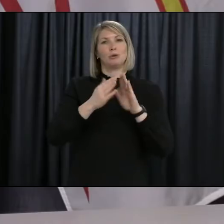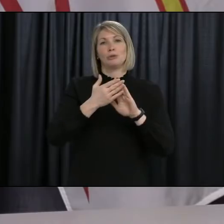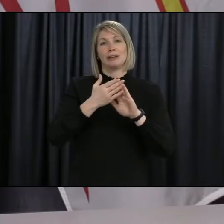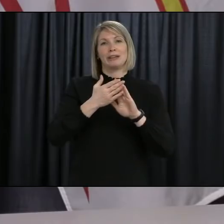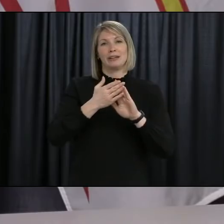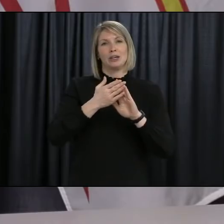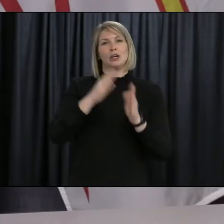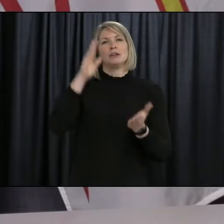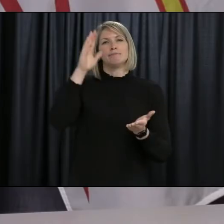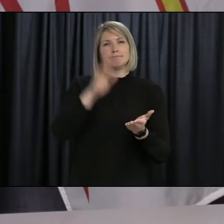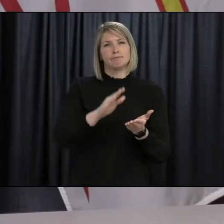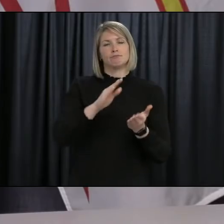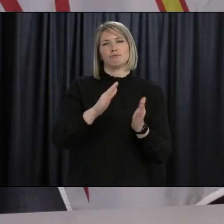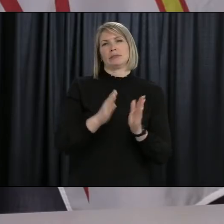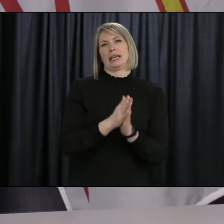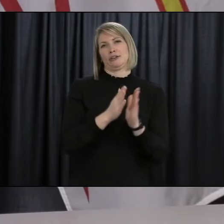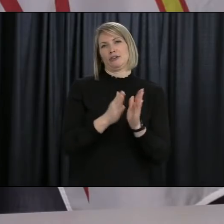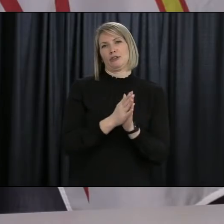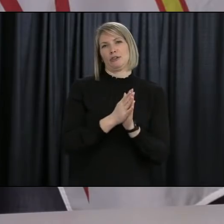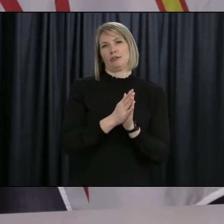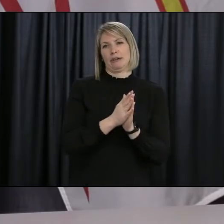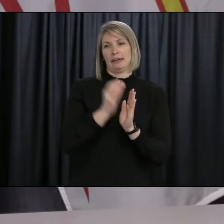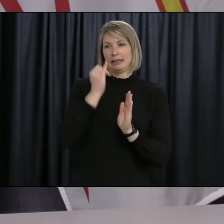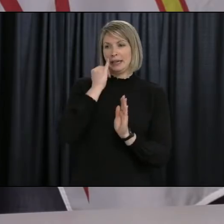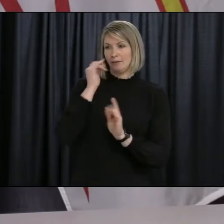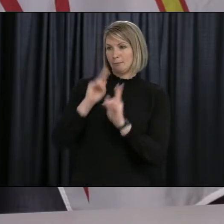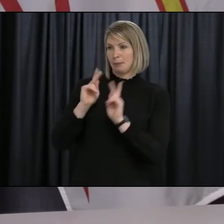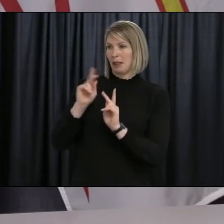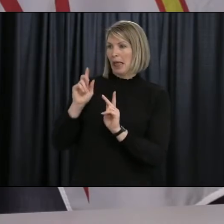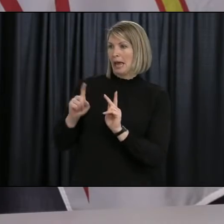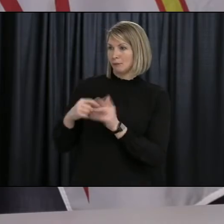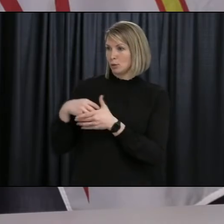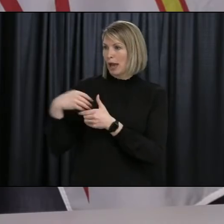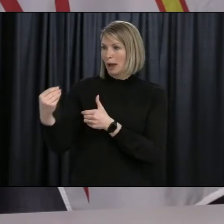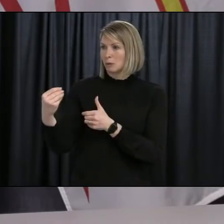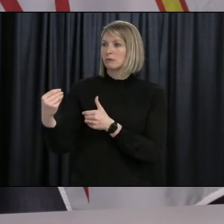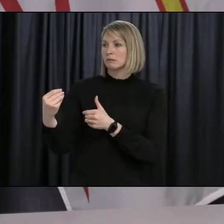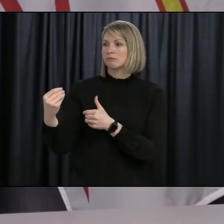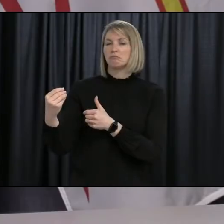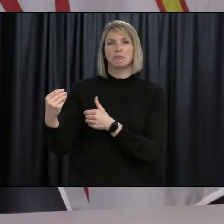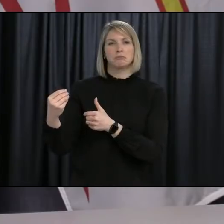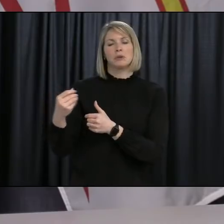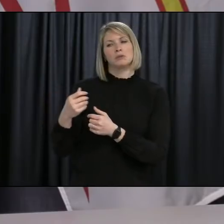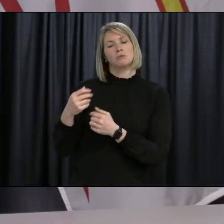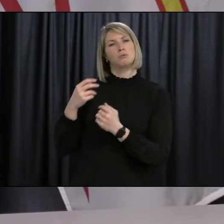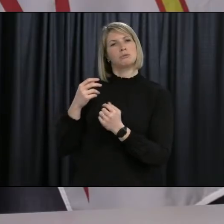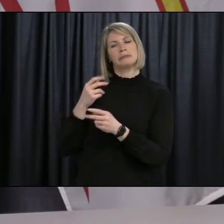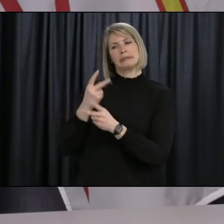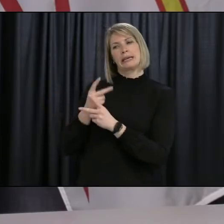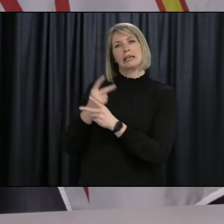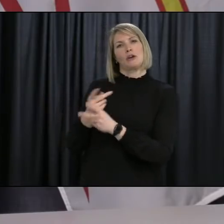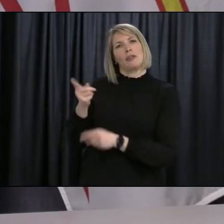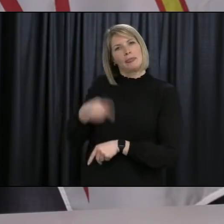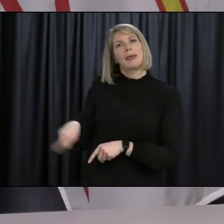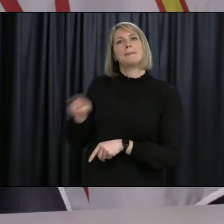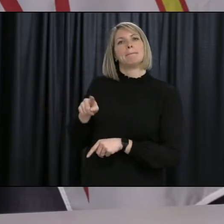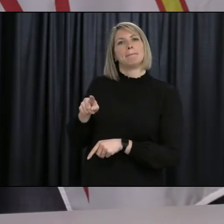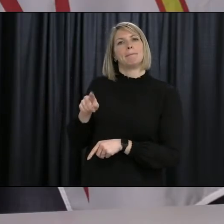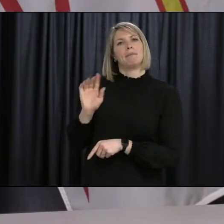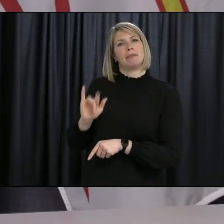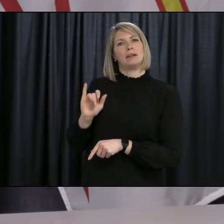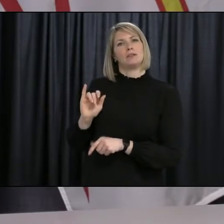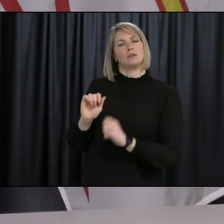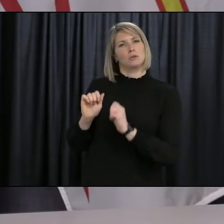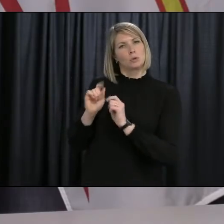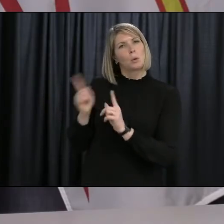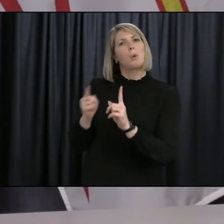make those people who have to go to work and have to be on the front lines, to make the community safer for them. So that's